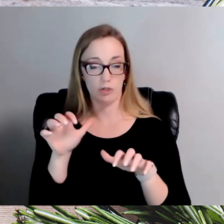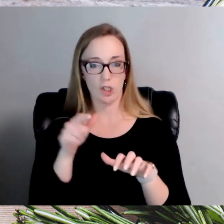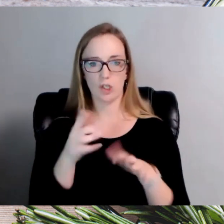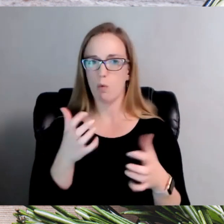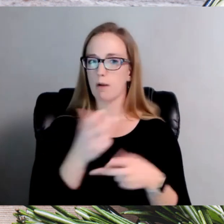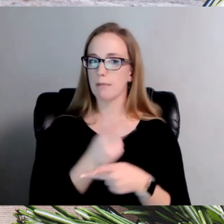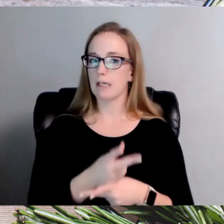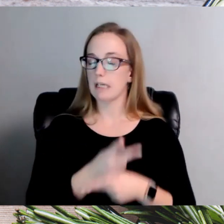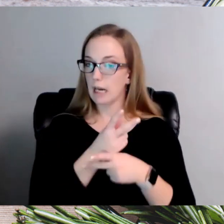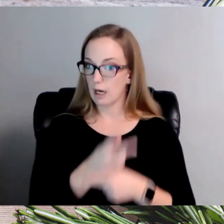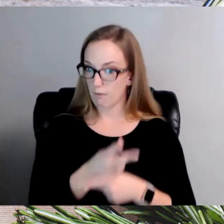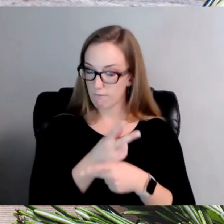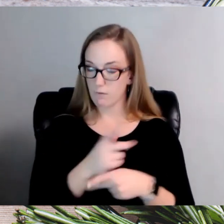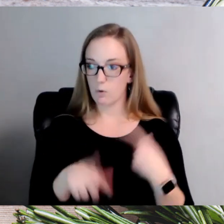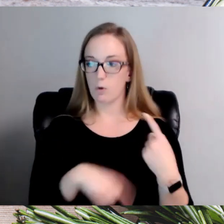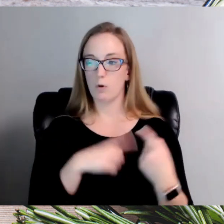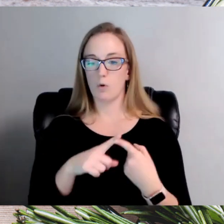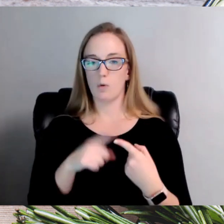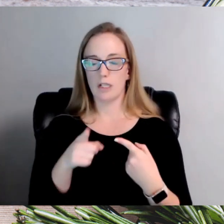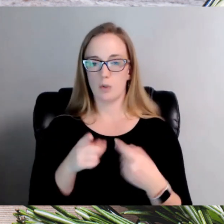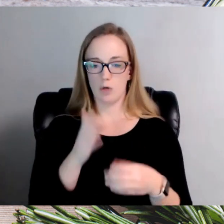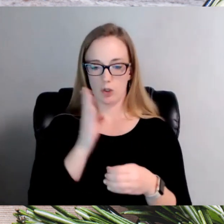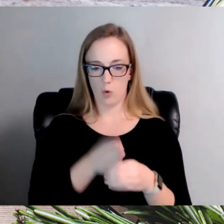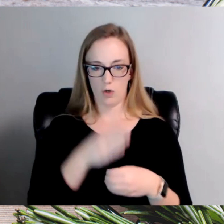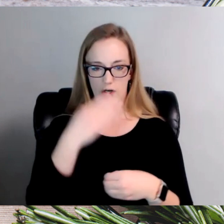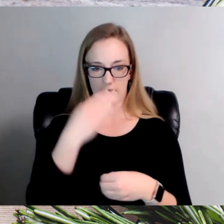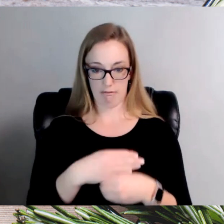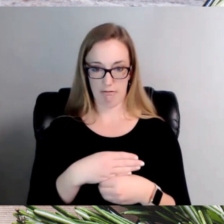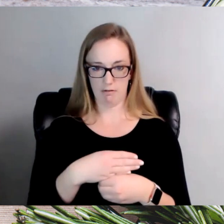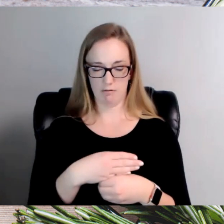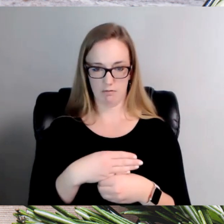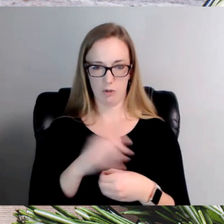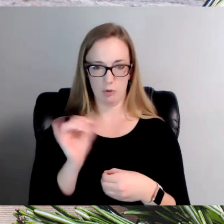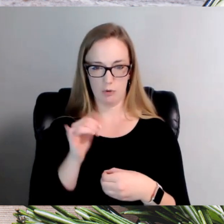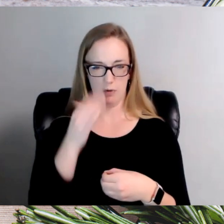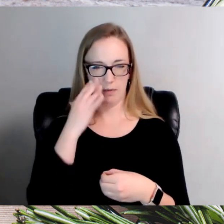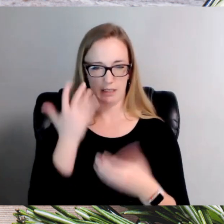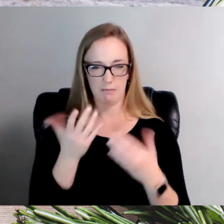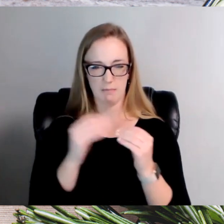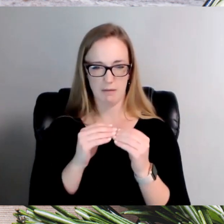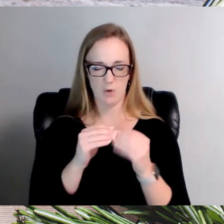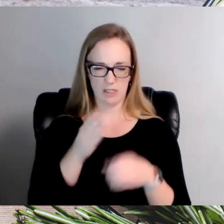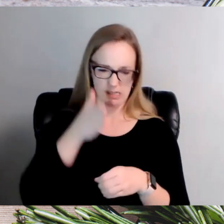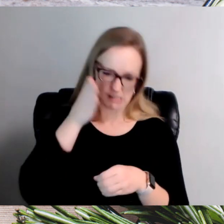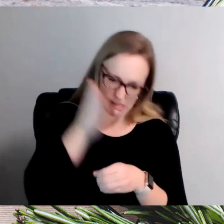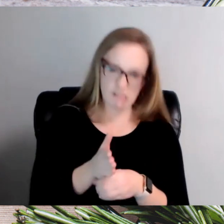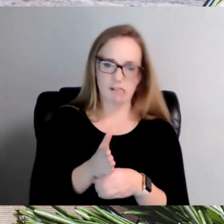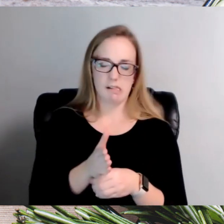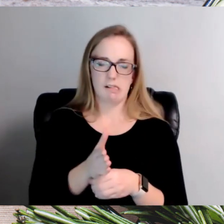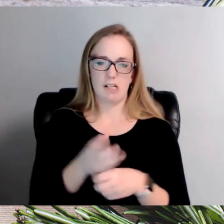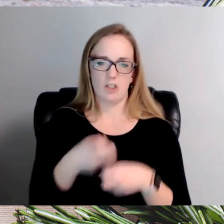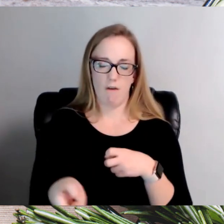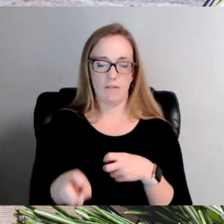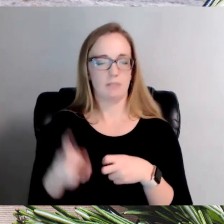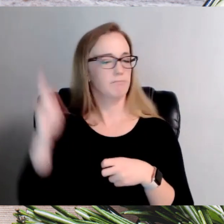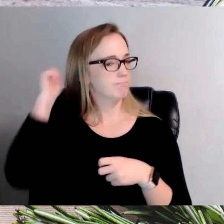3 recipes. We're actually going to see 2 more food demonstrations this week. So I encourage you to visit, check in